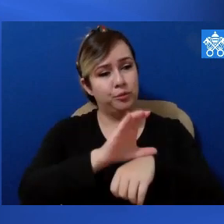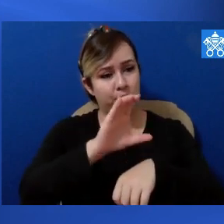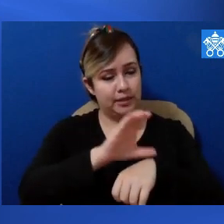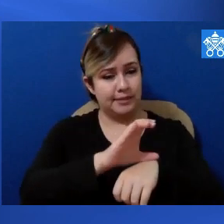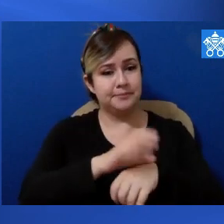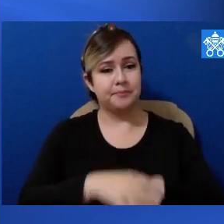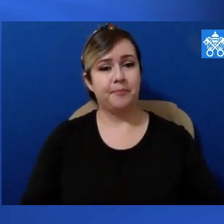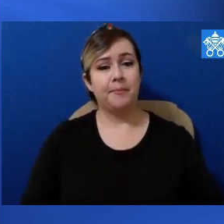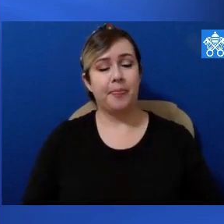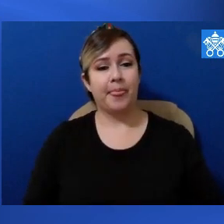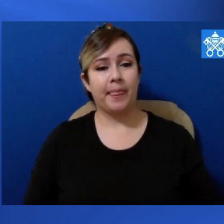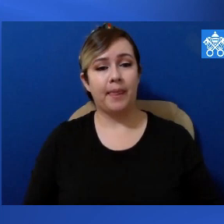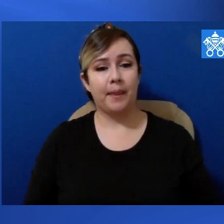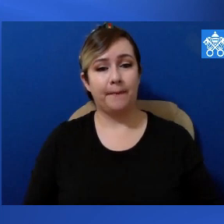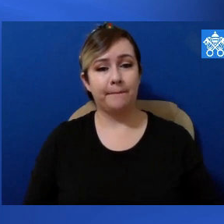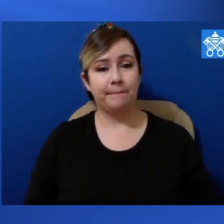de toda la Iglesia.